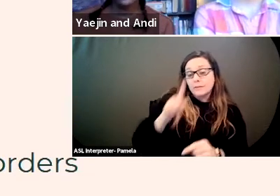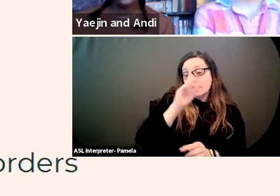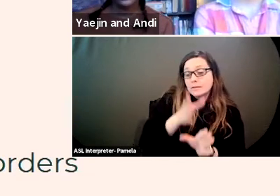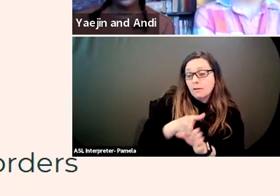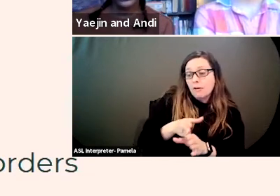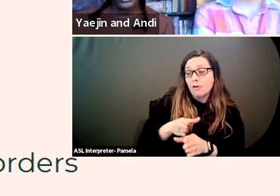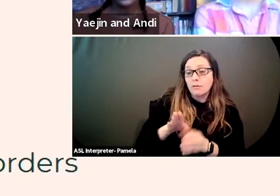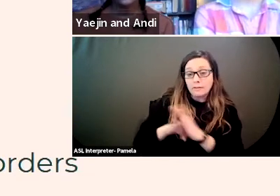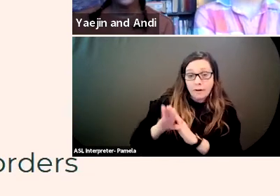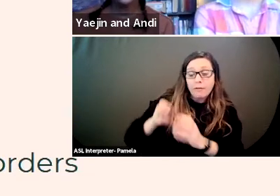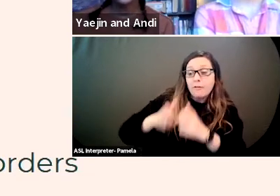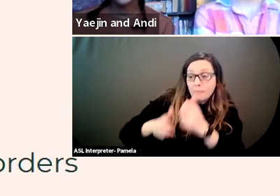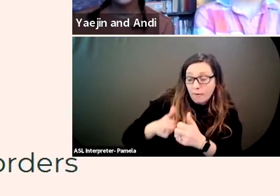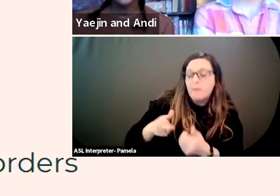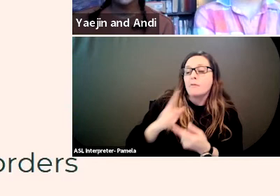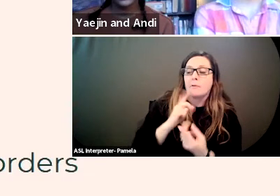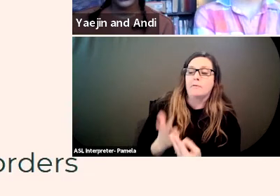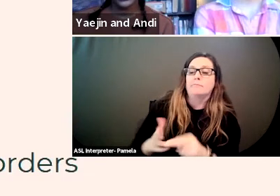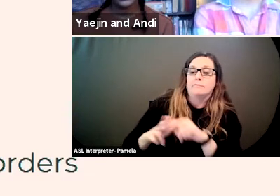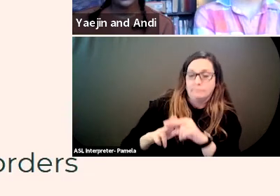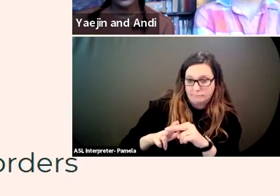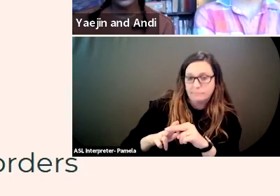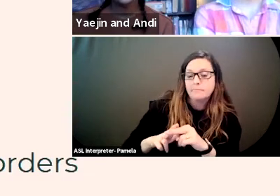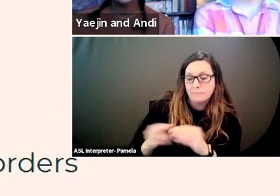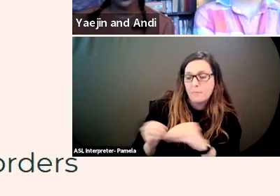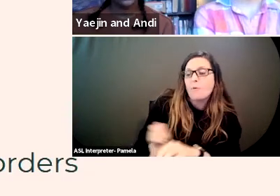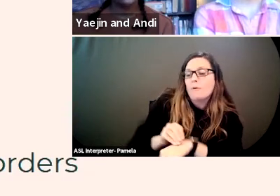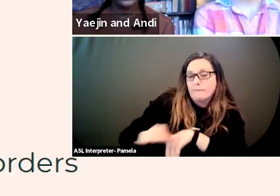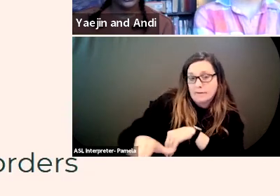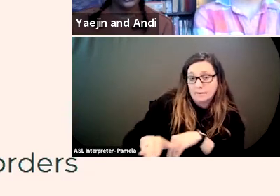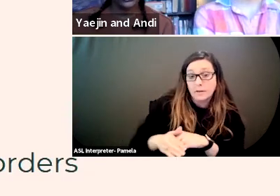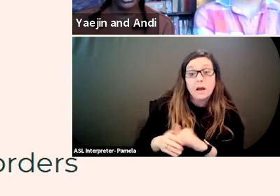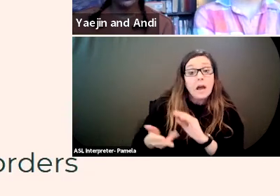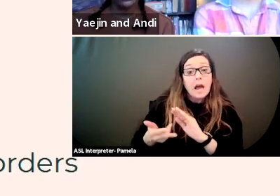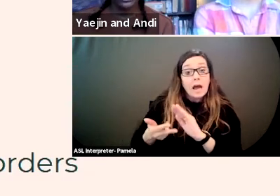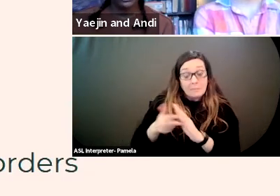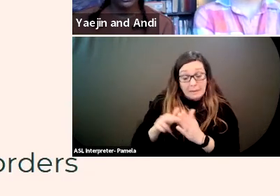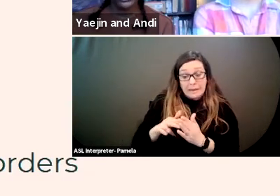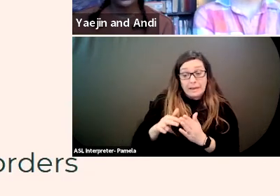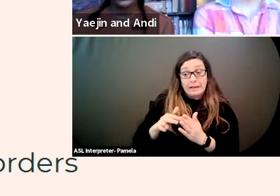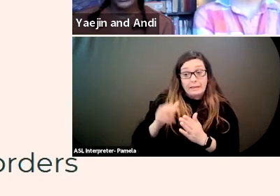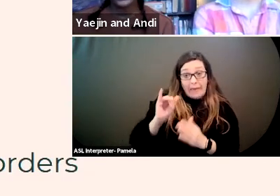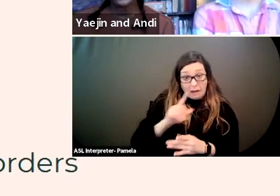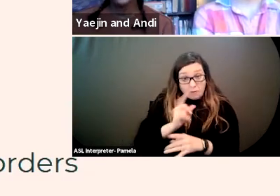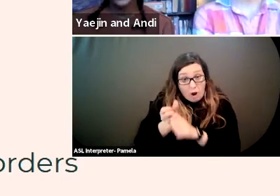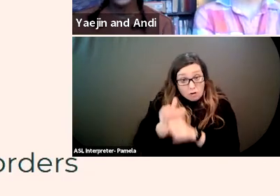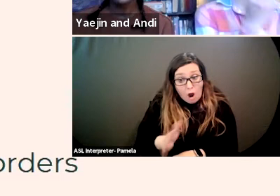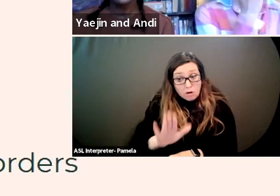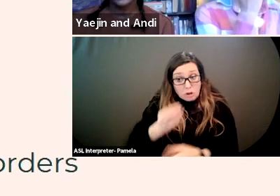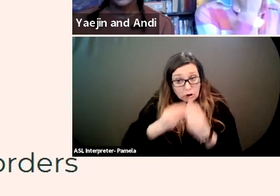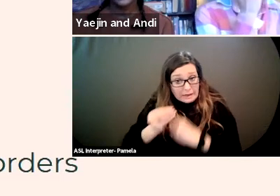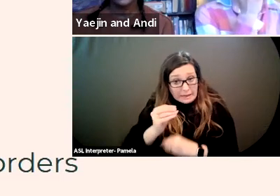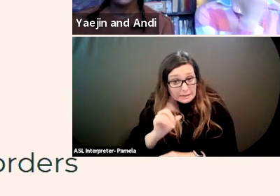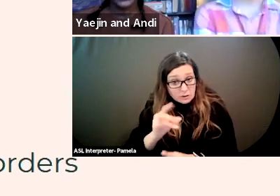these results show that just because someone is a part of this community, that doesn't mean that this is the cause of their eating disorder. We also want to highlight the importance